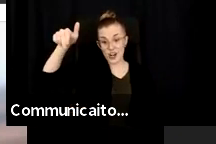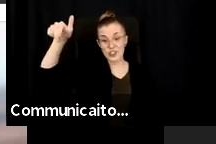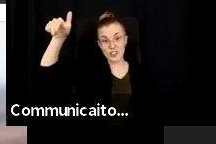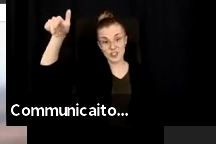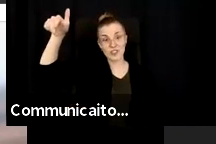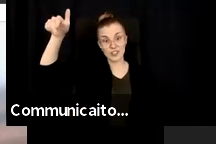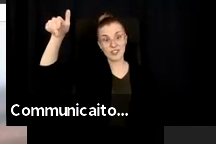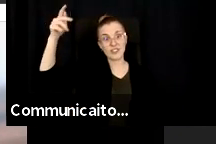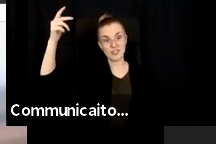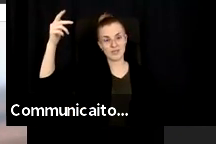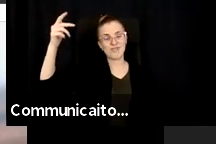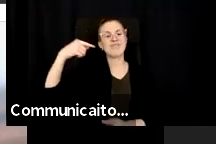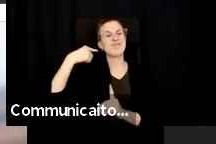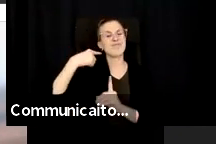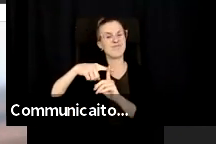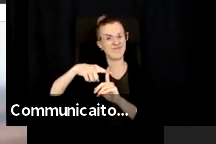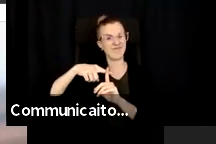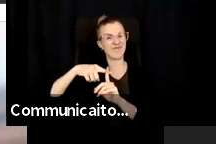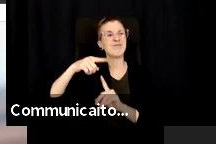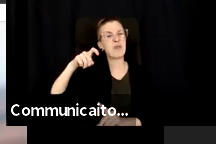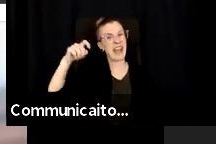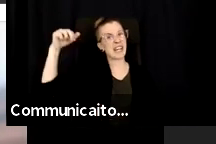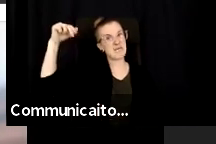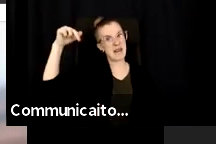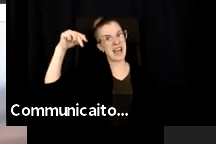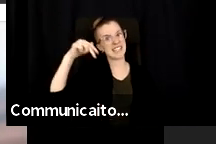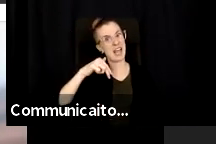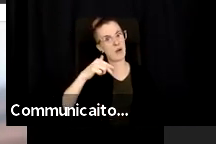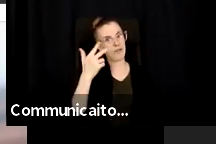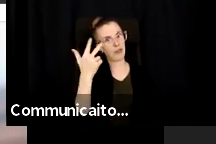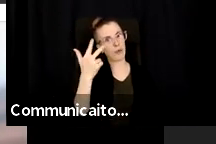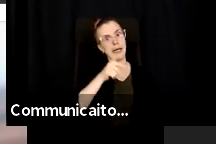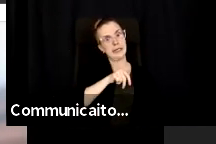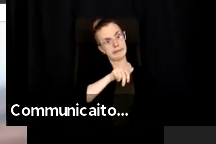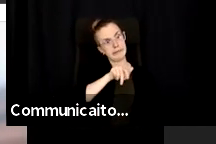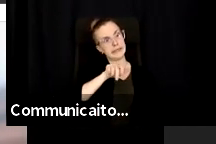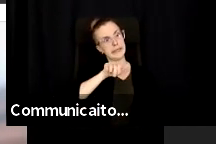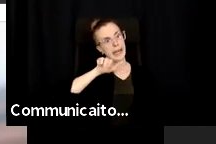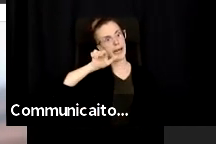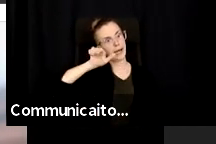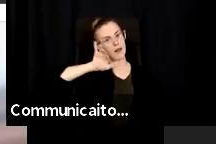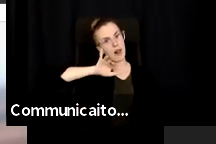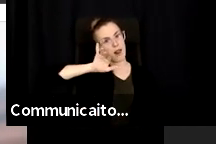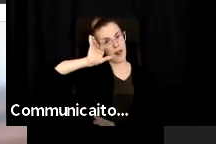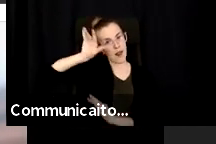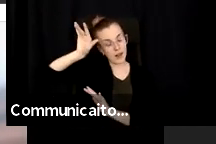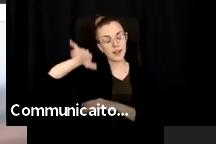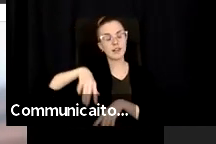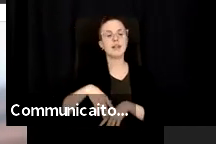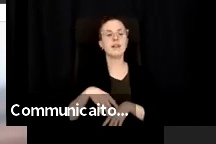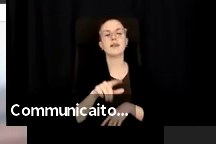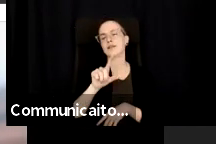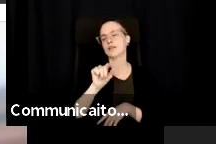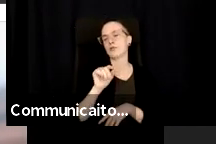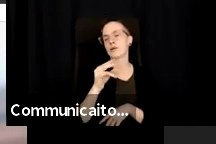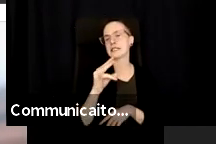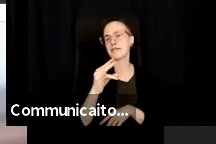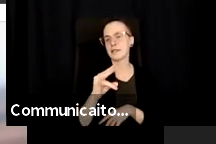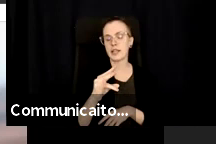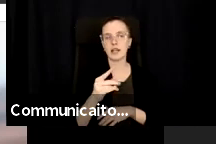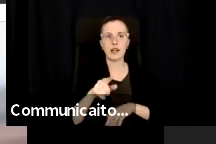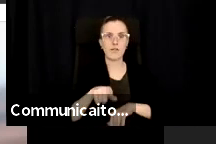stairs to get back down. 2017. A long day after classes and meetings,